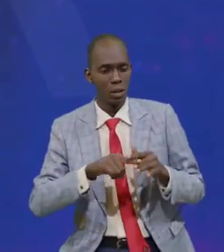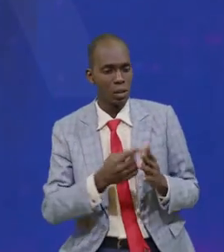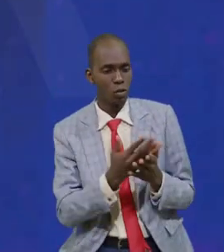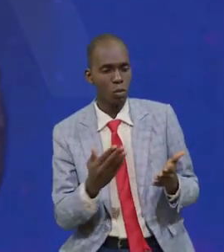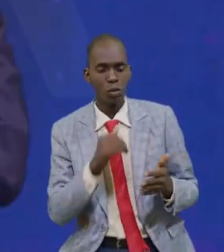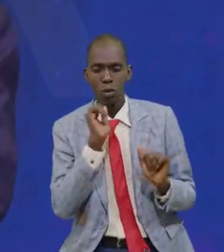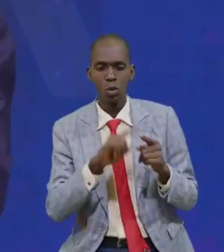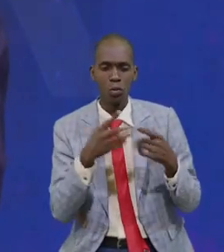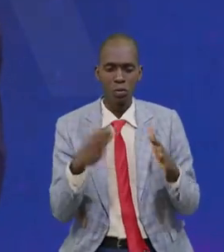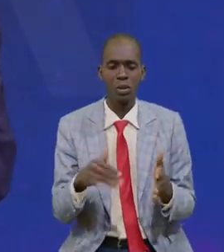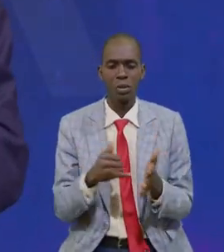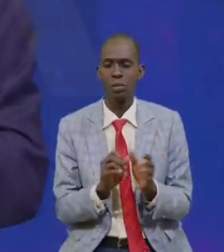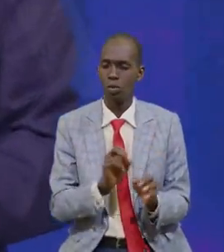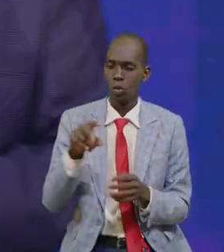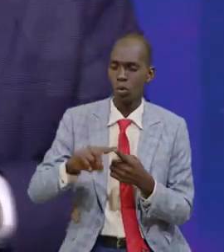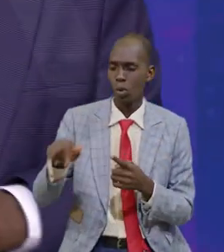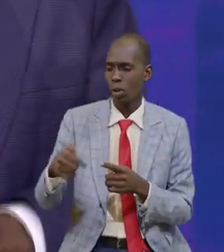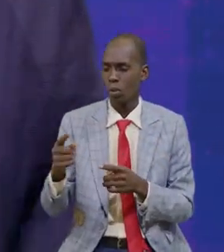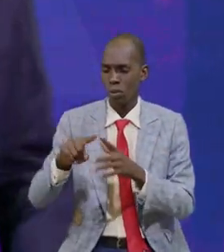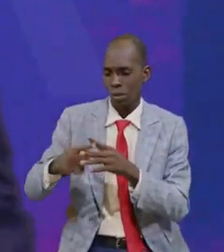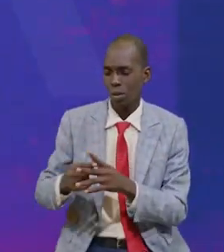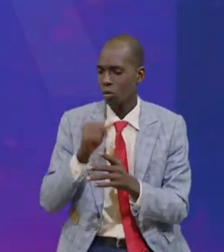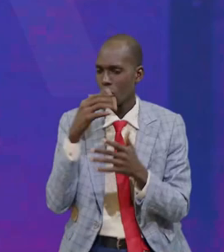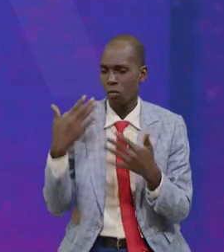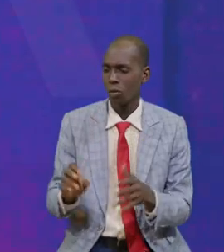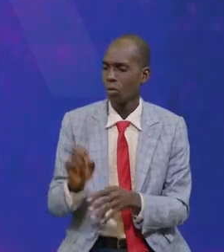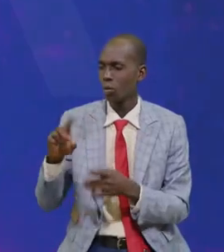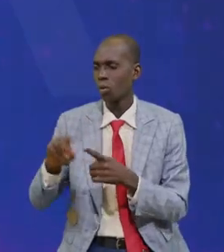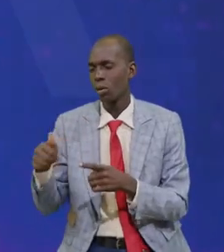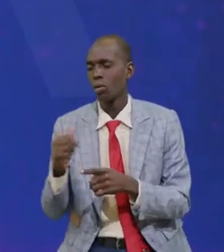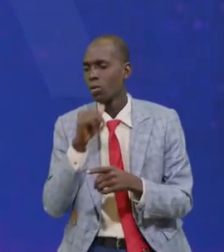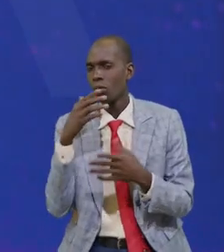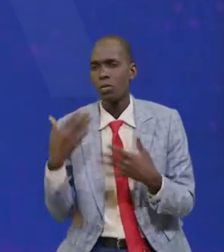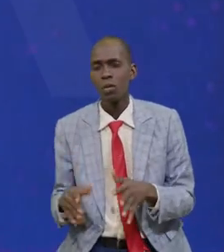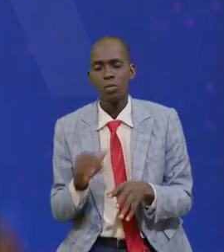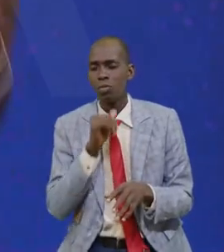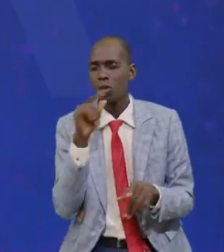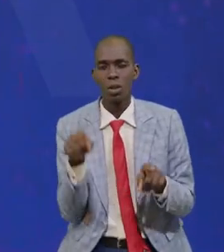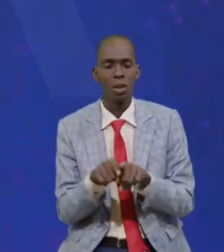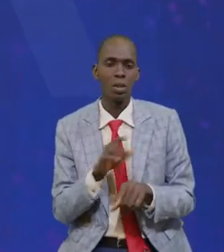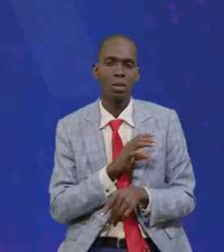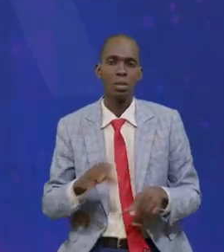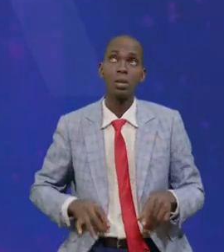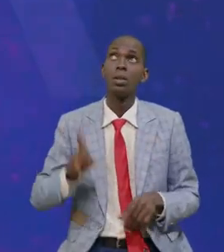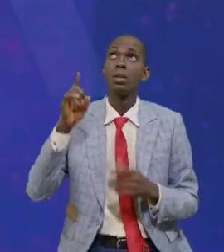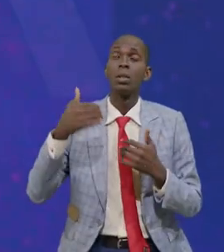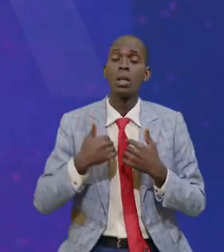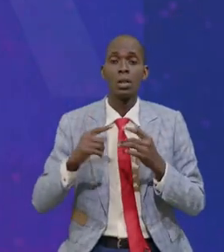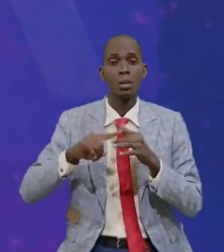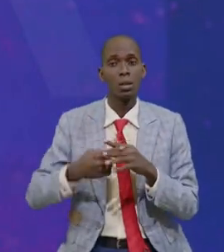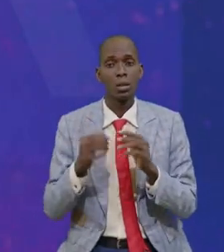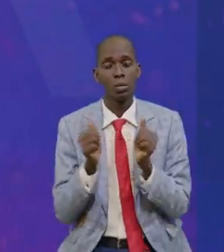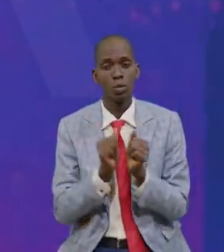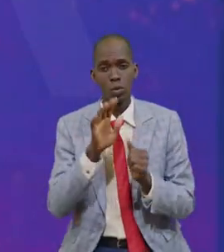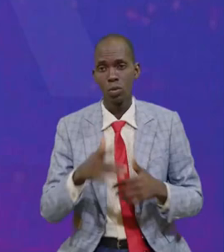start that, they cannot finish, but not Christ. He has started with your life. He's molding